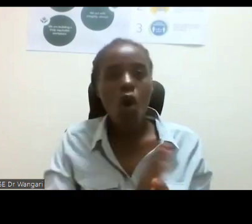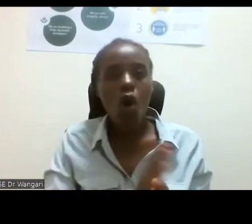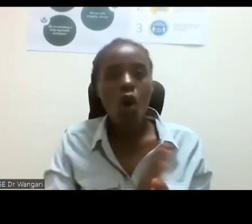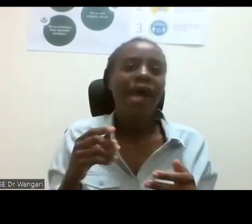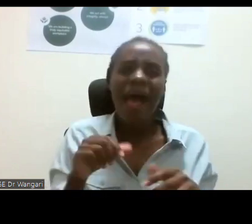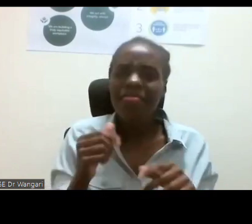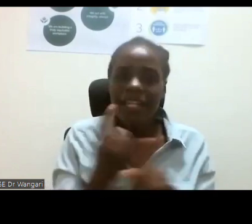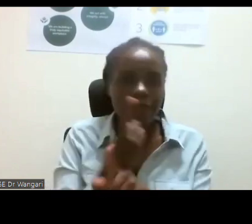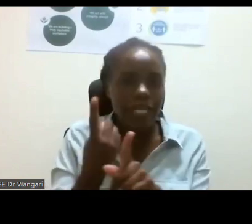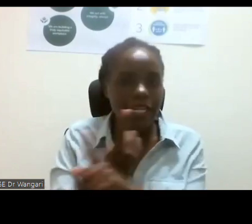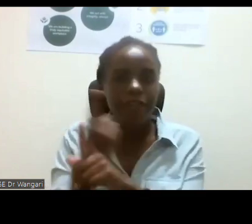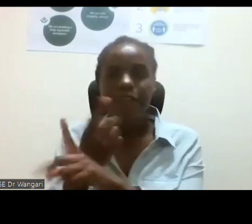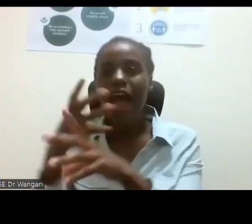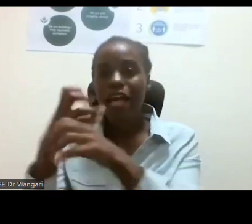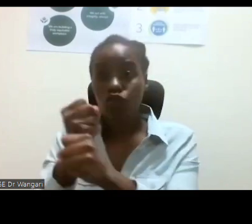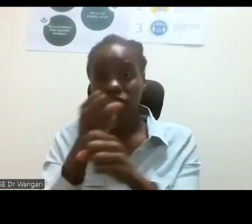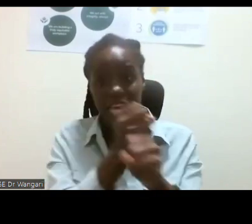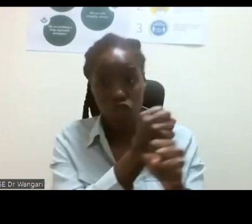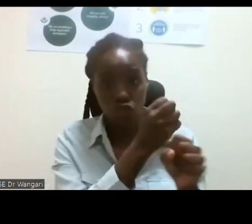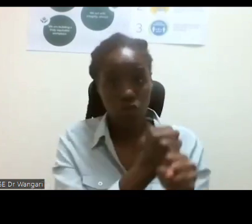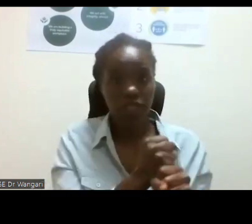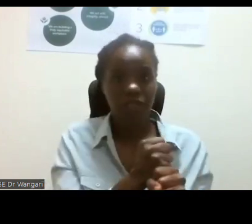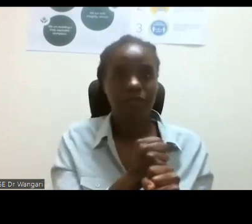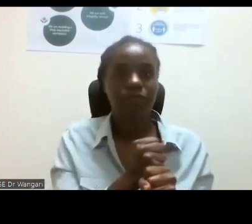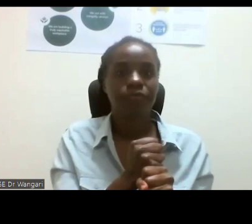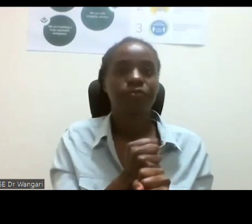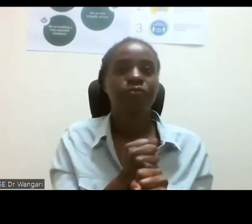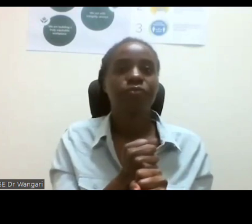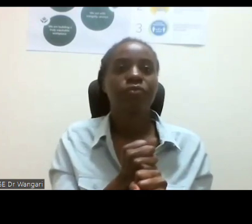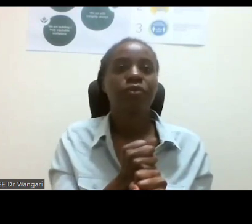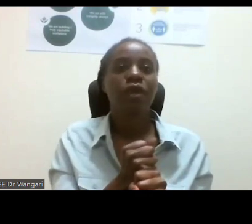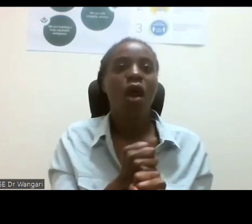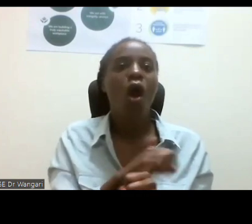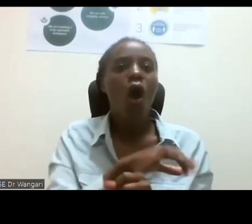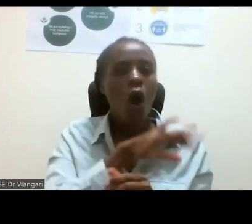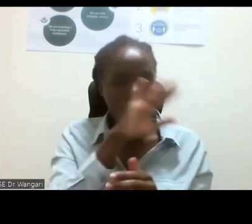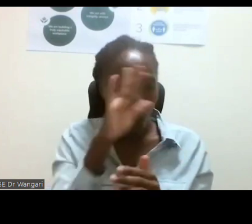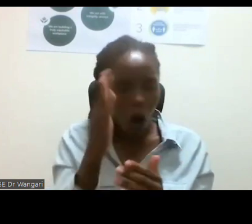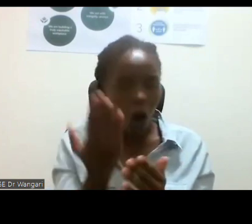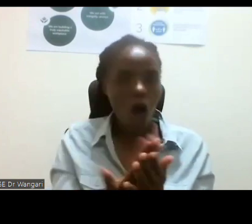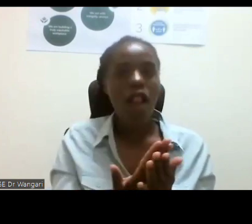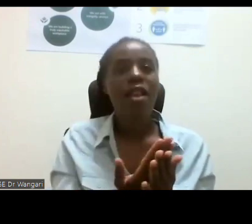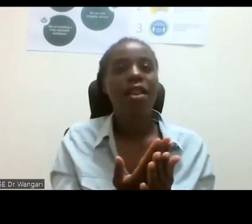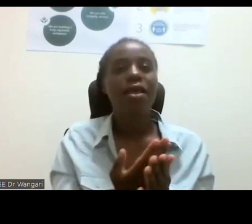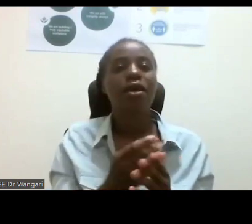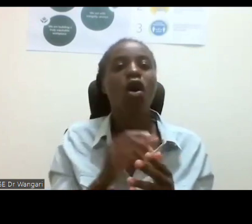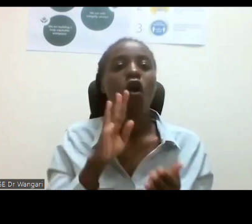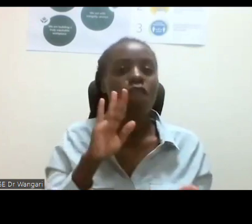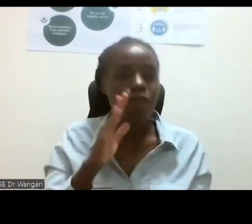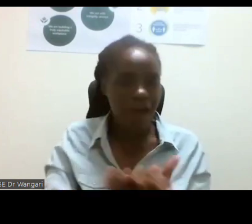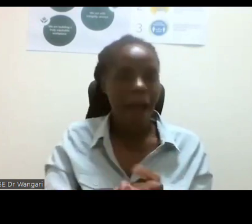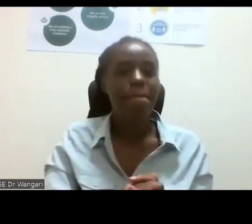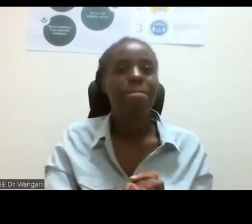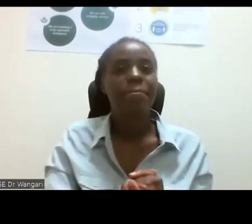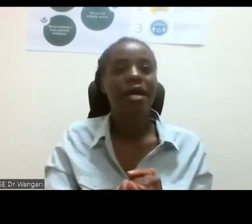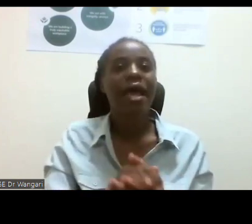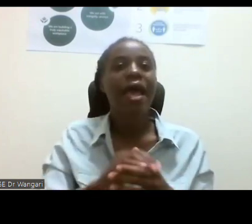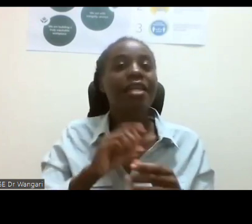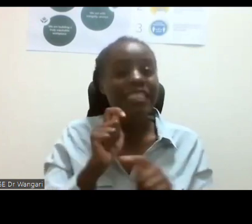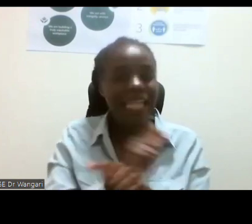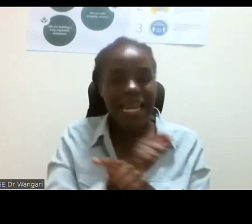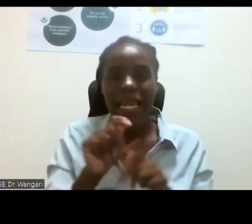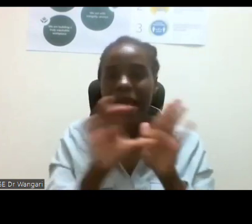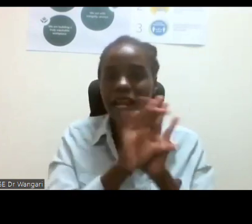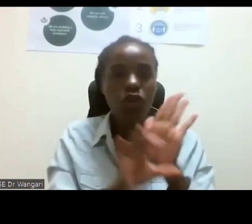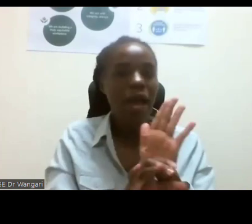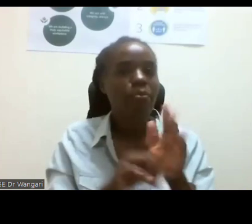other associations. They all confirm that no training curriculum teaches healthcare workers to perform